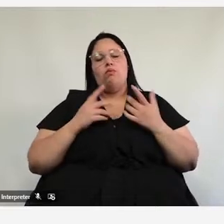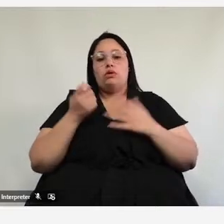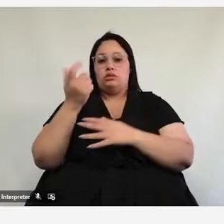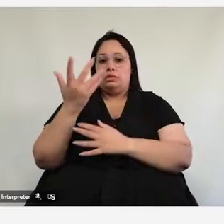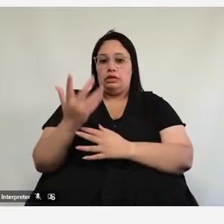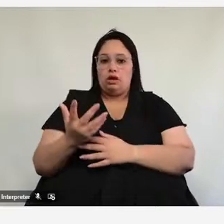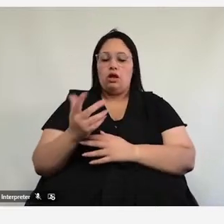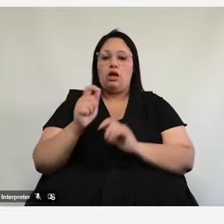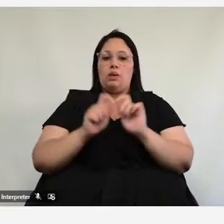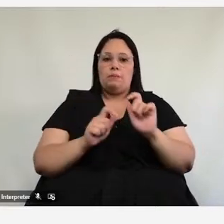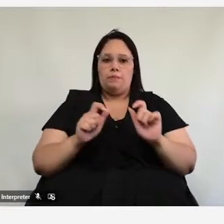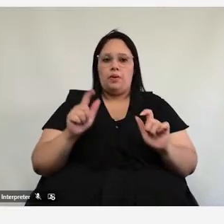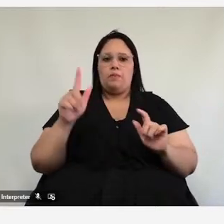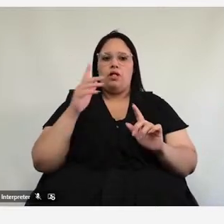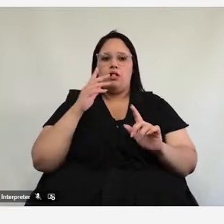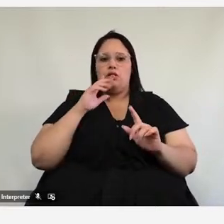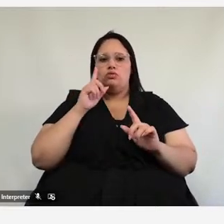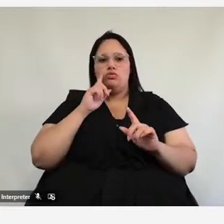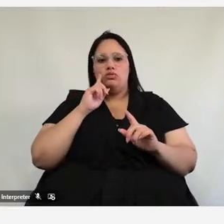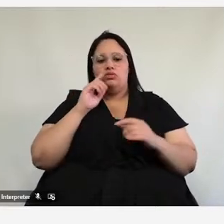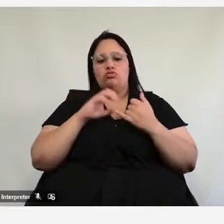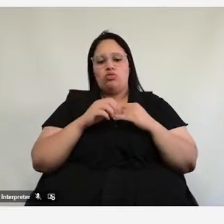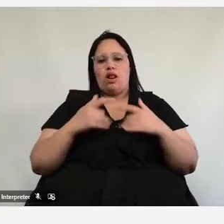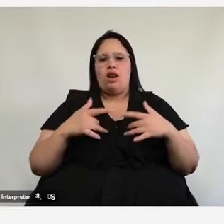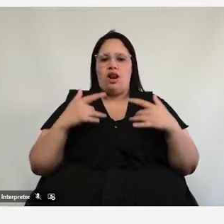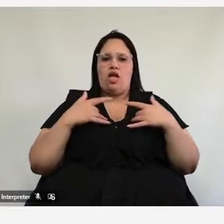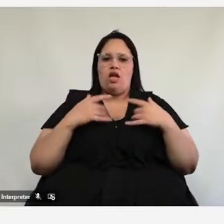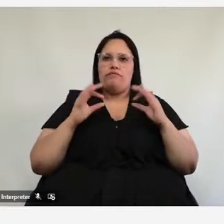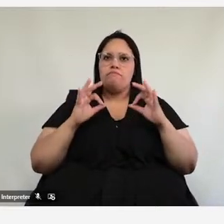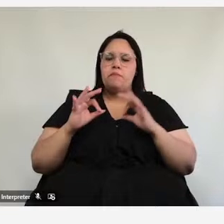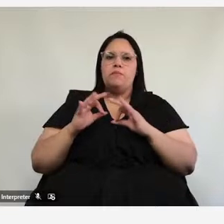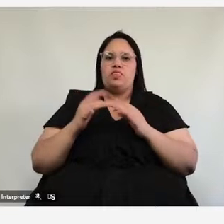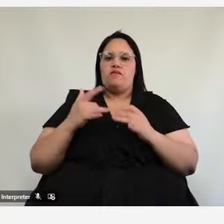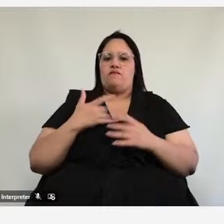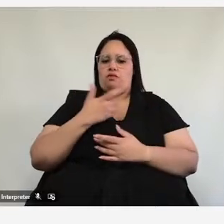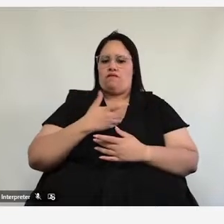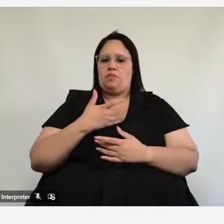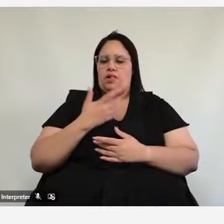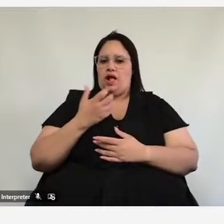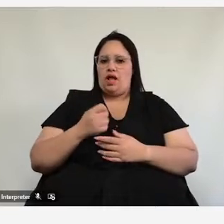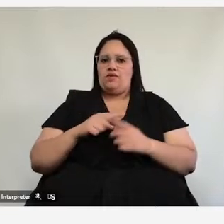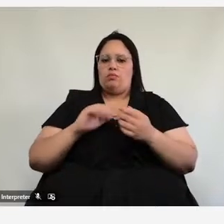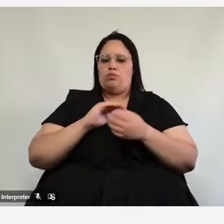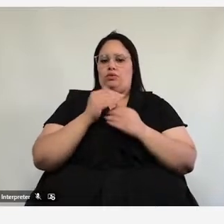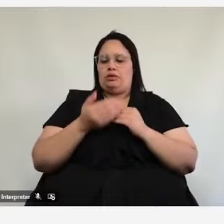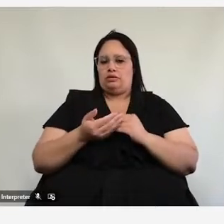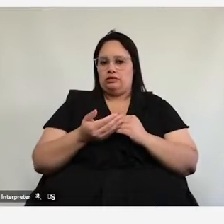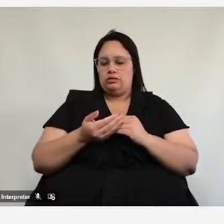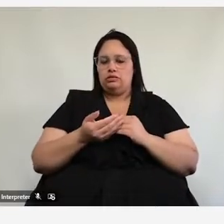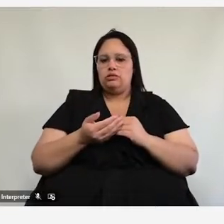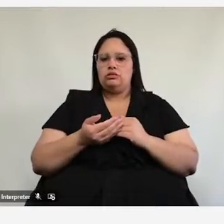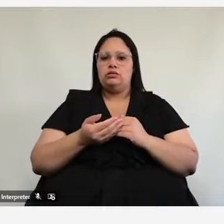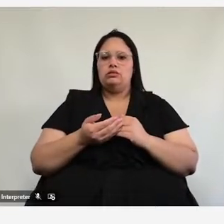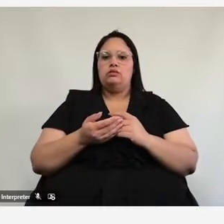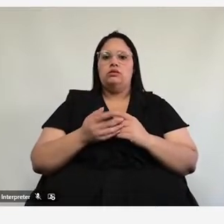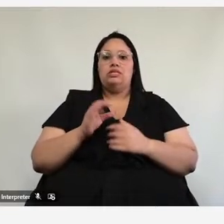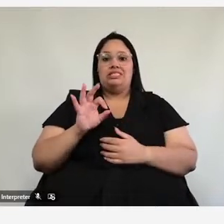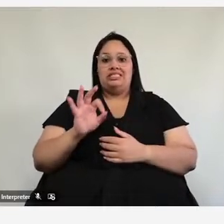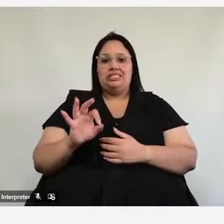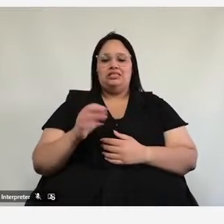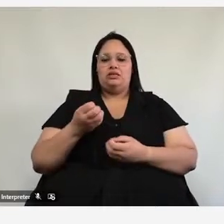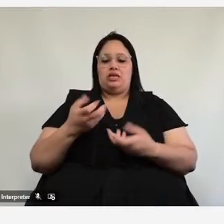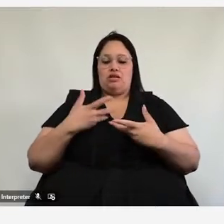Speaker, people thrive and live decent lives when they feel more comfortable and protected. This